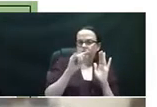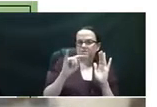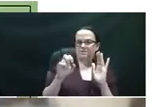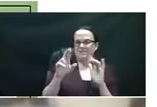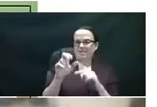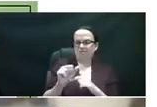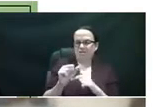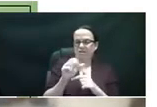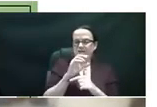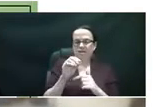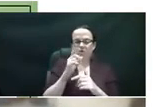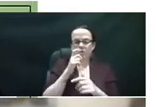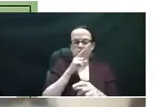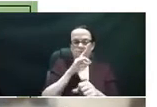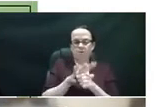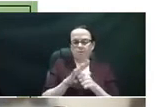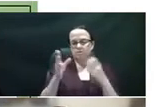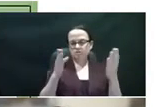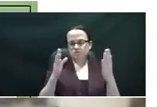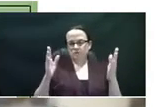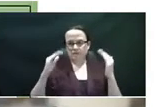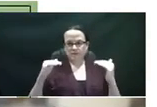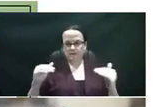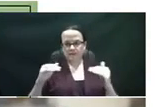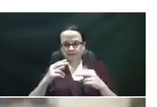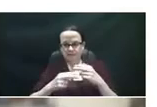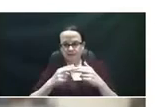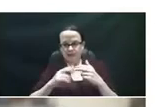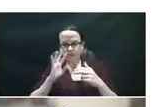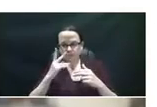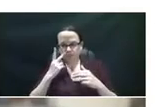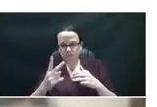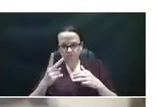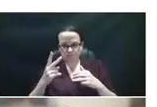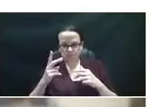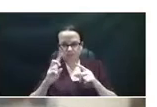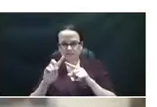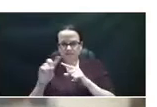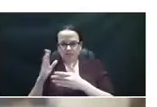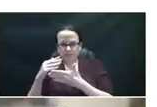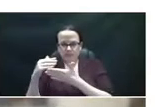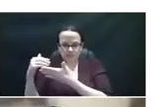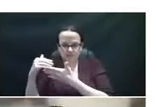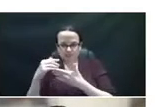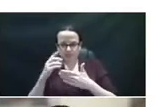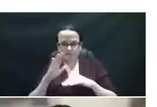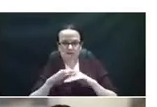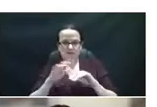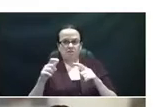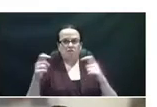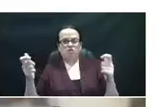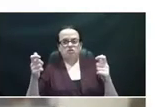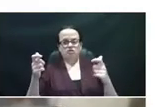to serve. And next slide, here you'll see a little bit of a breakdown of the different pieces that are on this larger scale. Thank